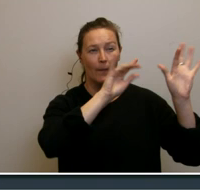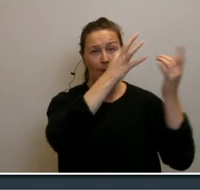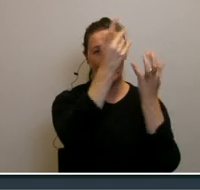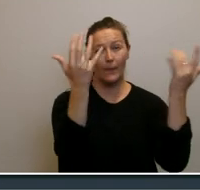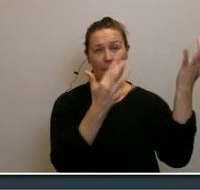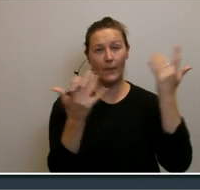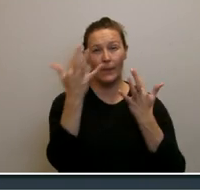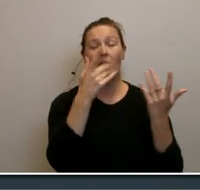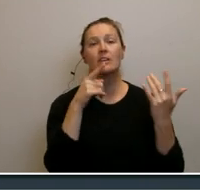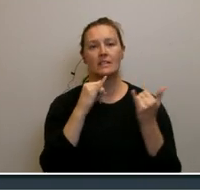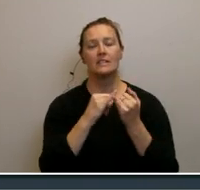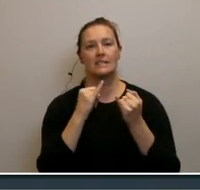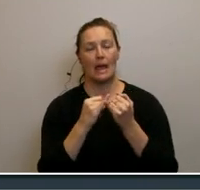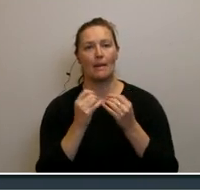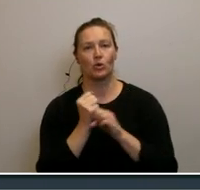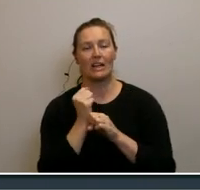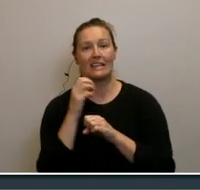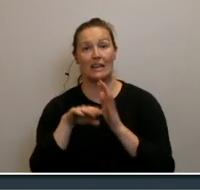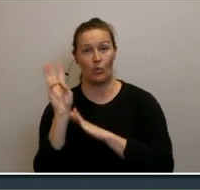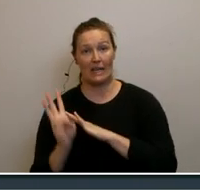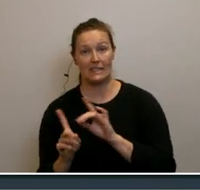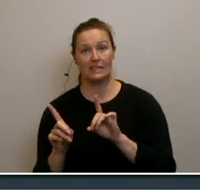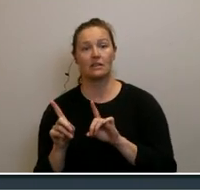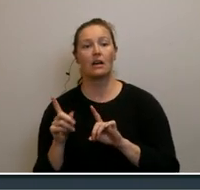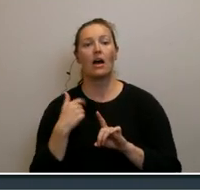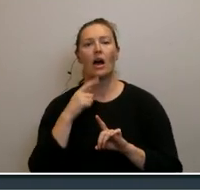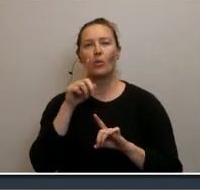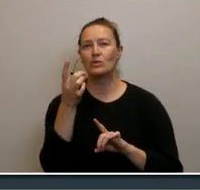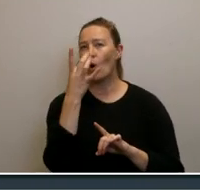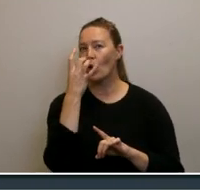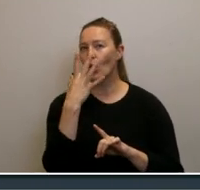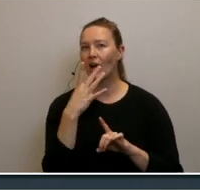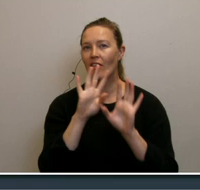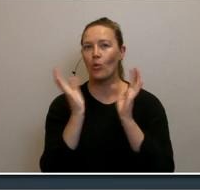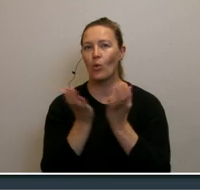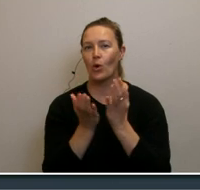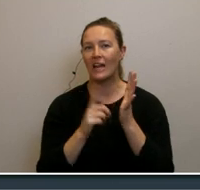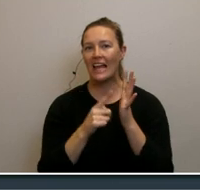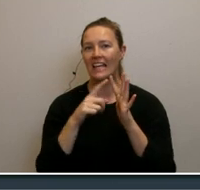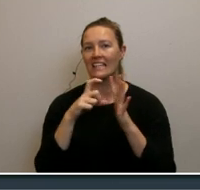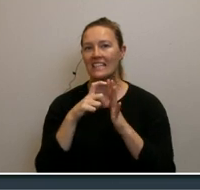Sam. And I spent some time in Hong Kong not very long ago at the World LED Trade Fair and